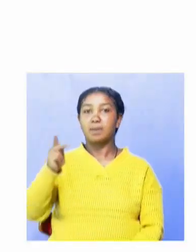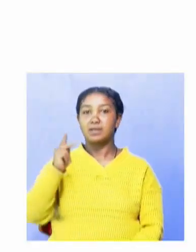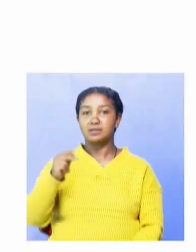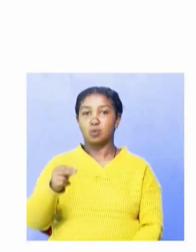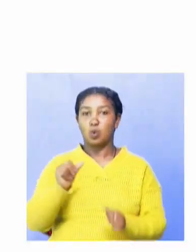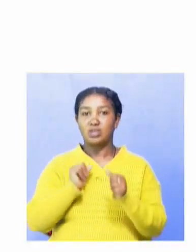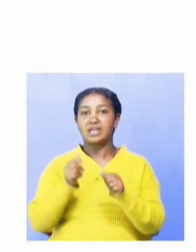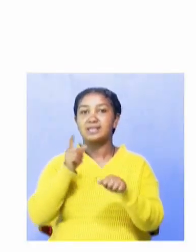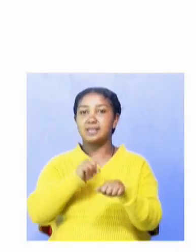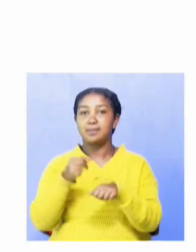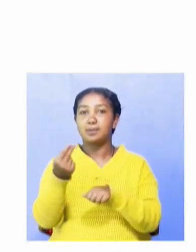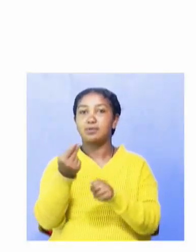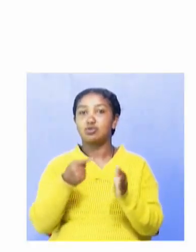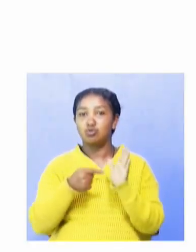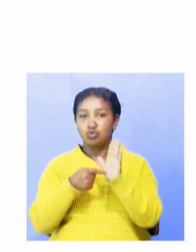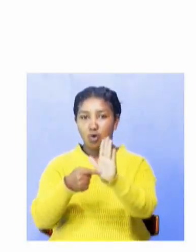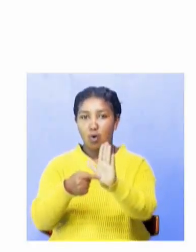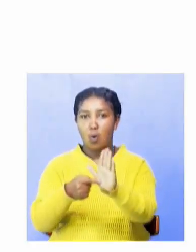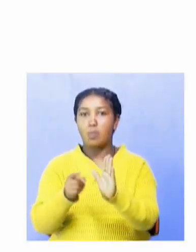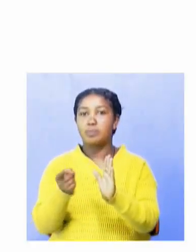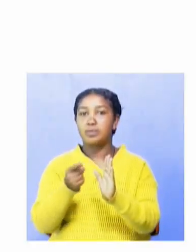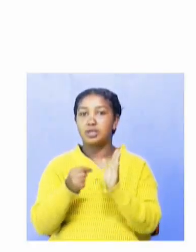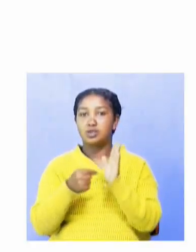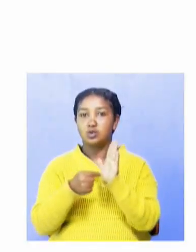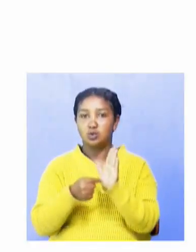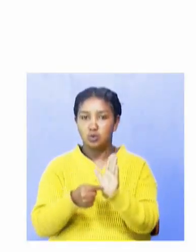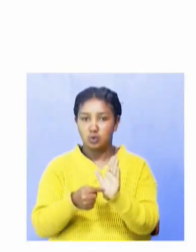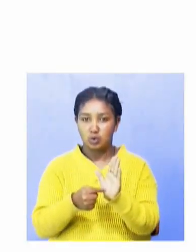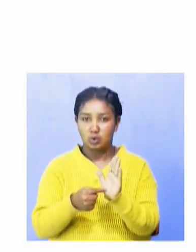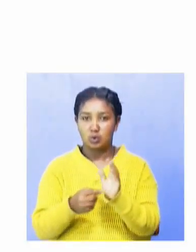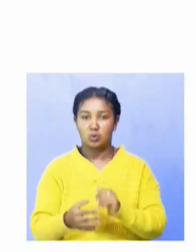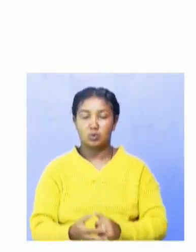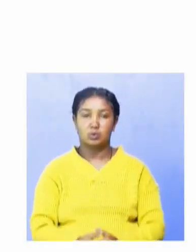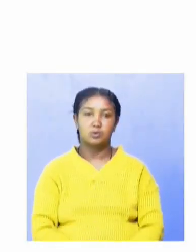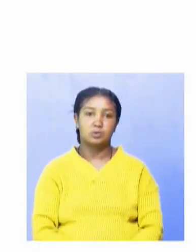continuous tense to show an